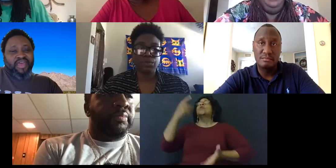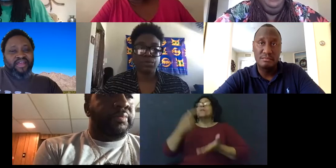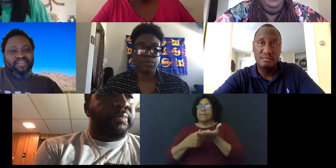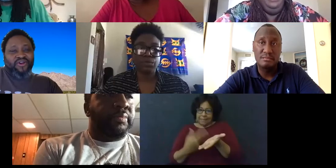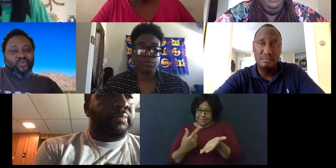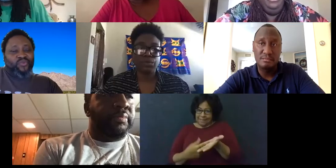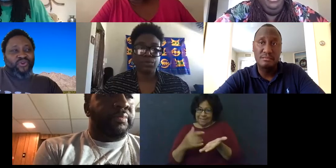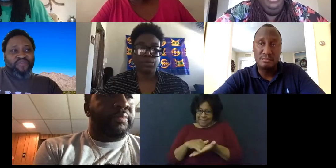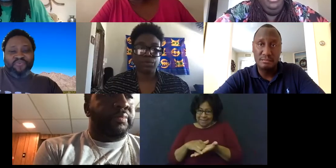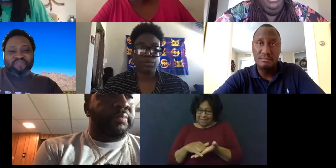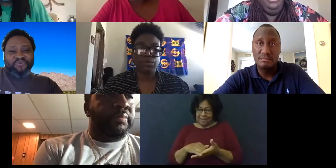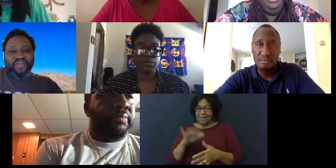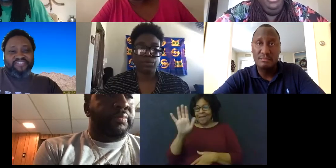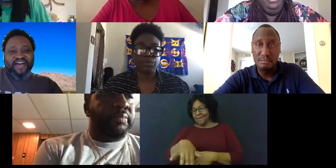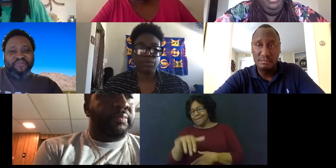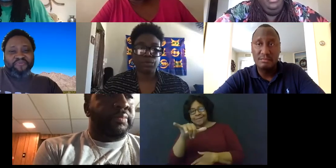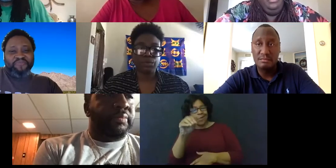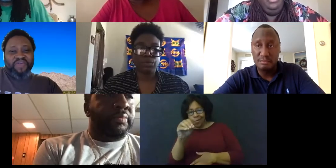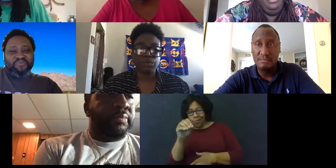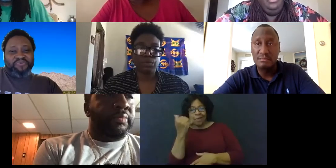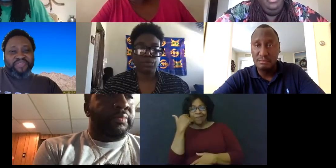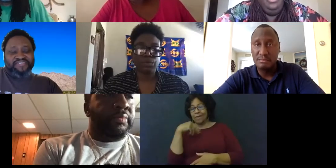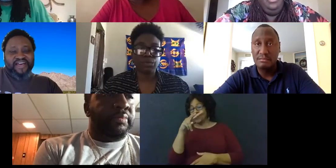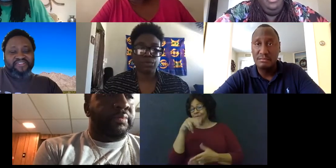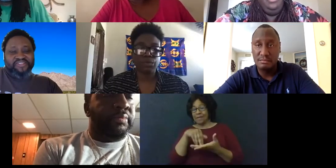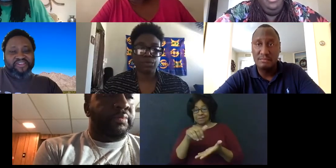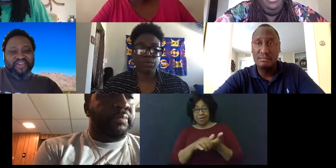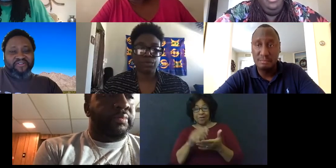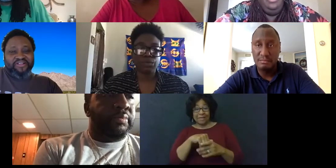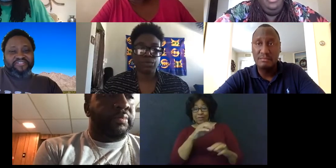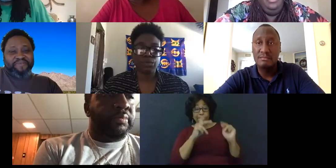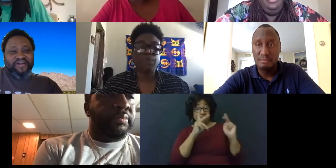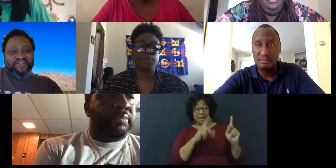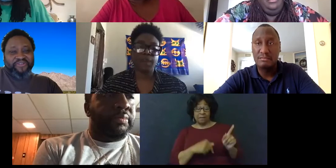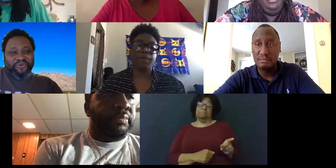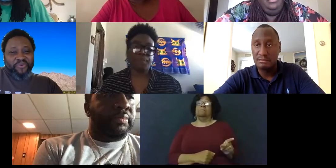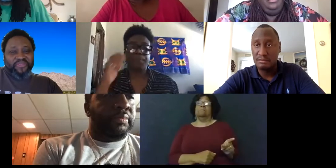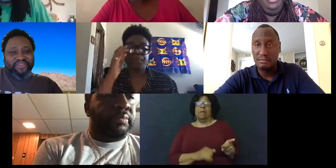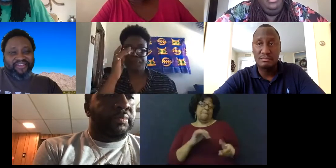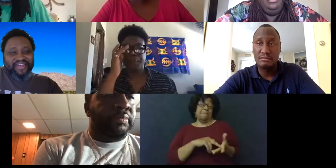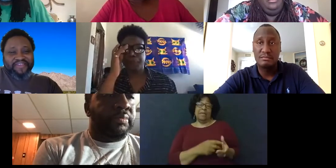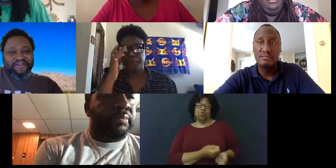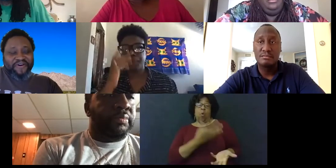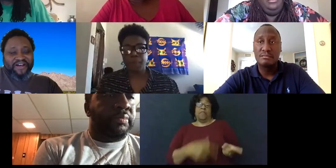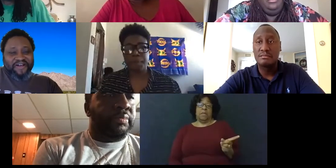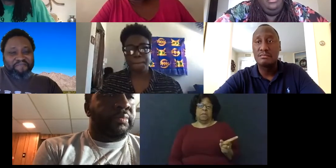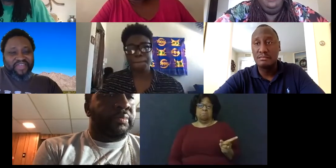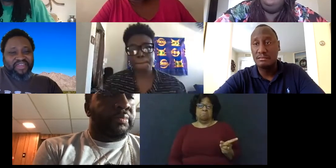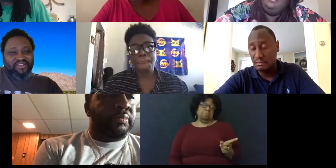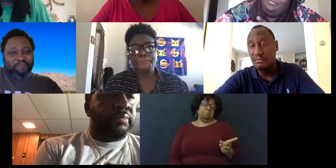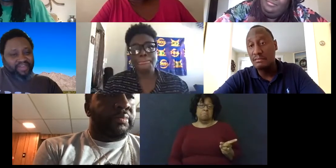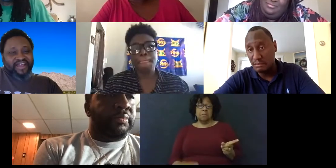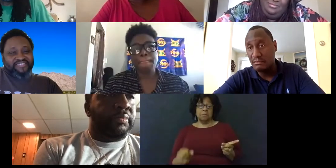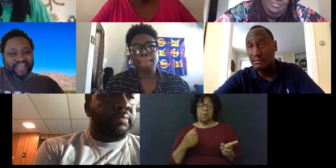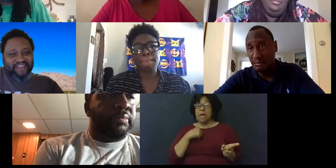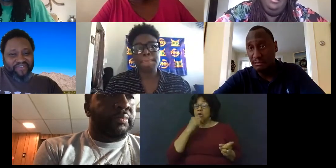in that, like, yo, you know, if you have $2,000, if you have over $2,000 in your account, somehow or another you're wealthy, you know, and